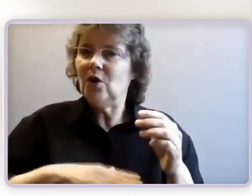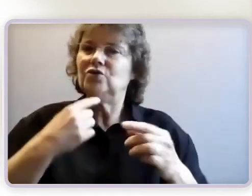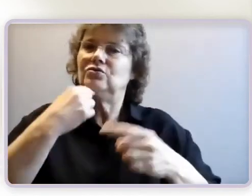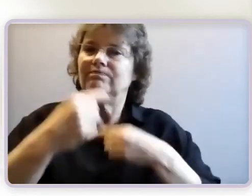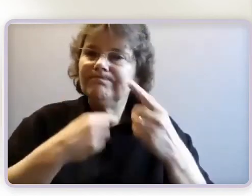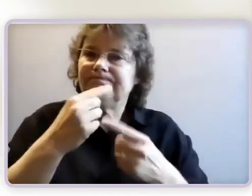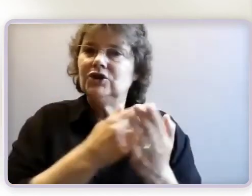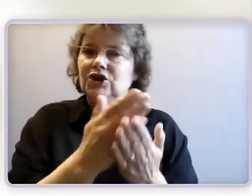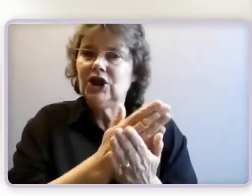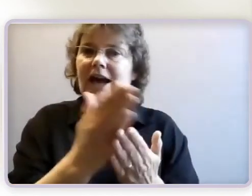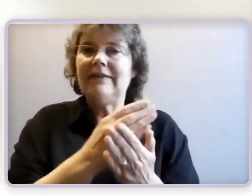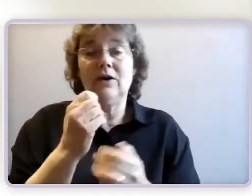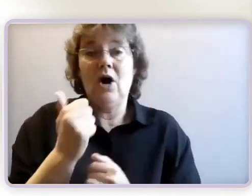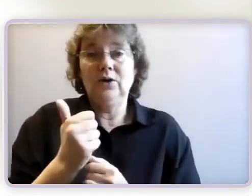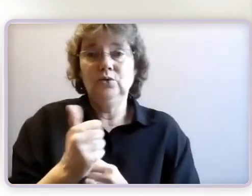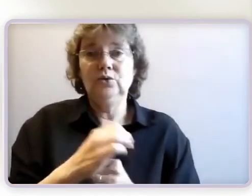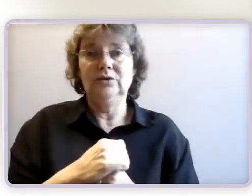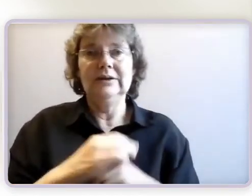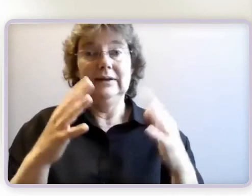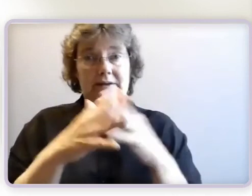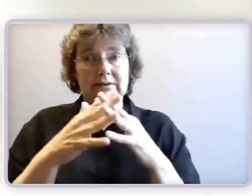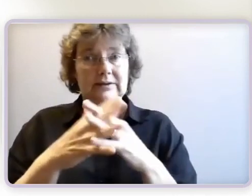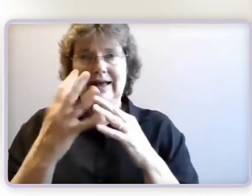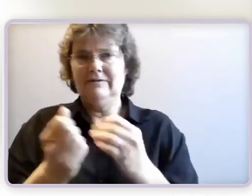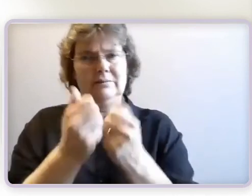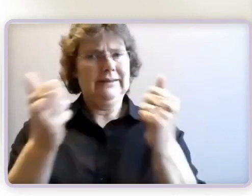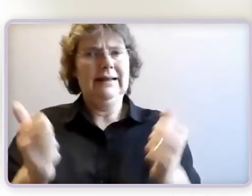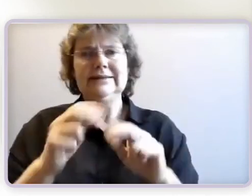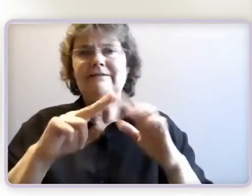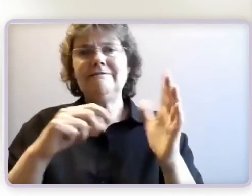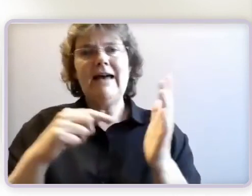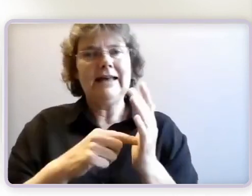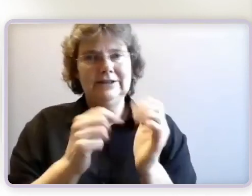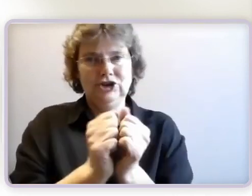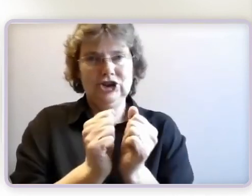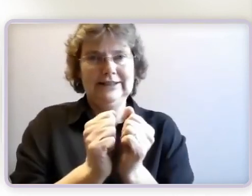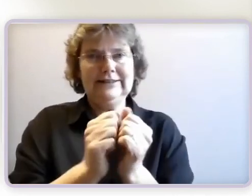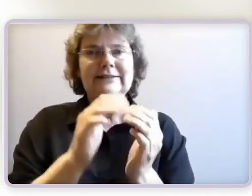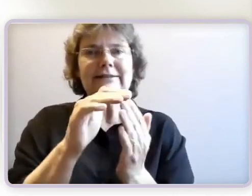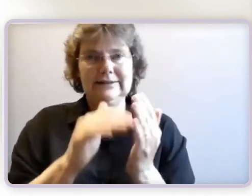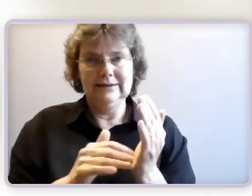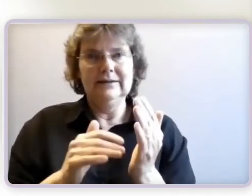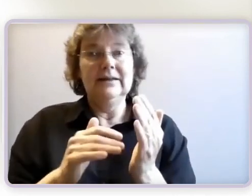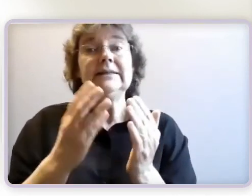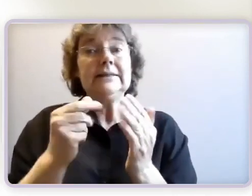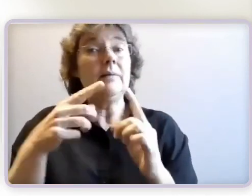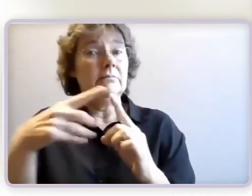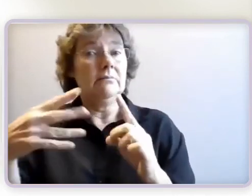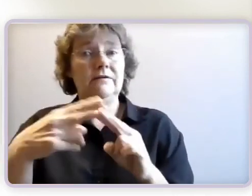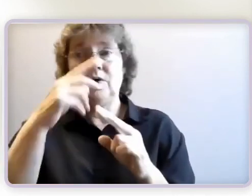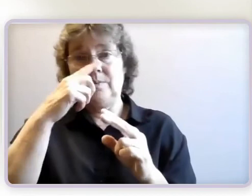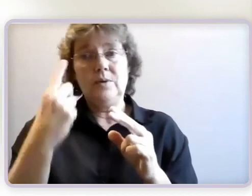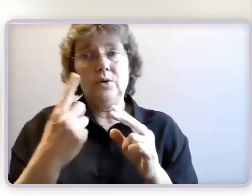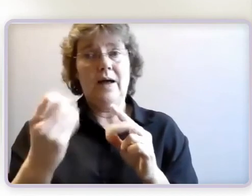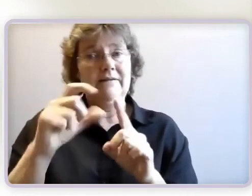And lots of fact sheets on the website, some specifically for people with a disability, some for